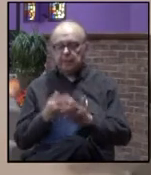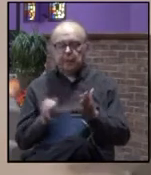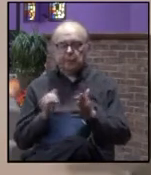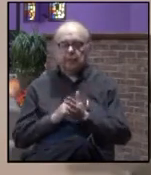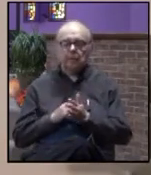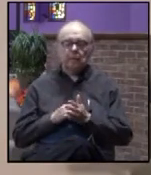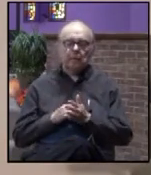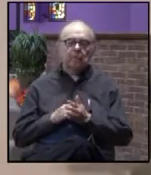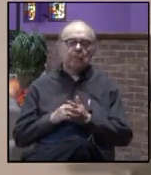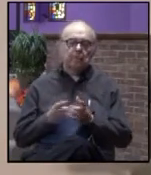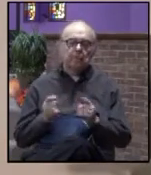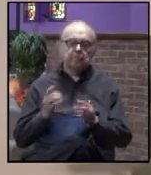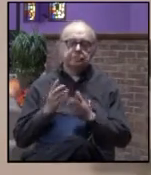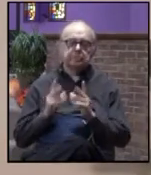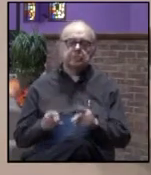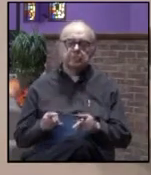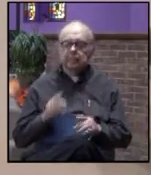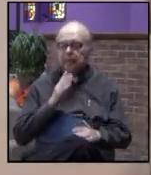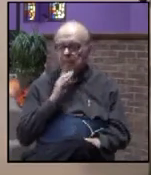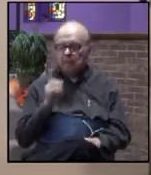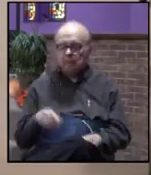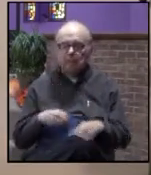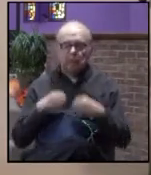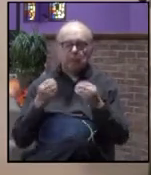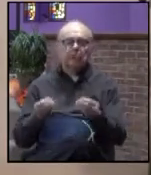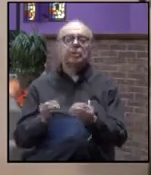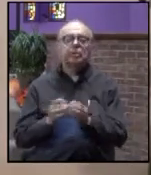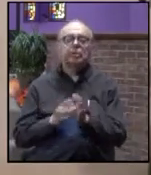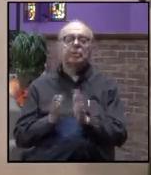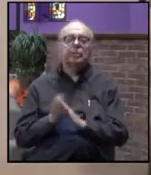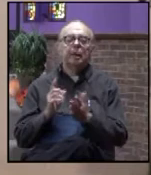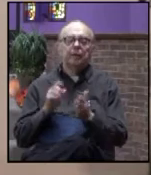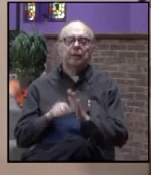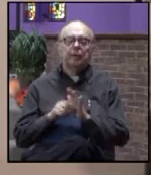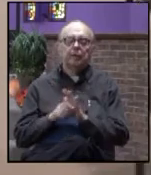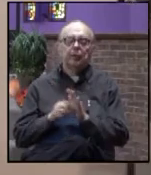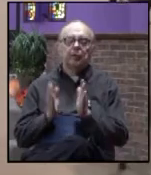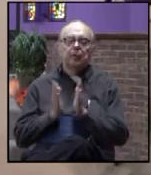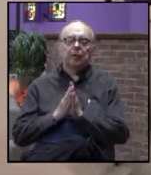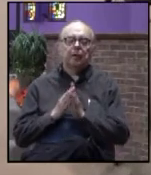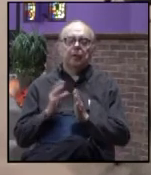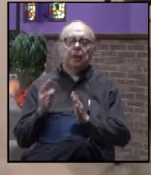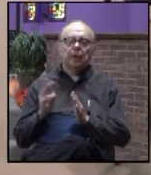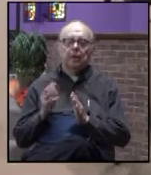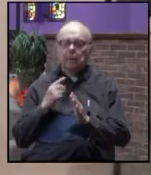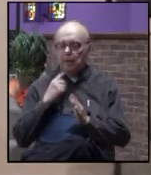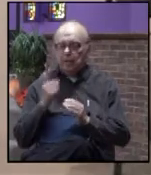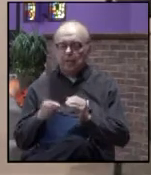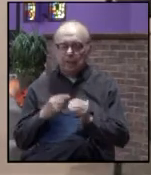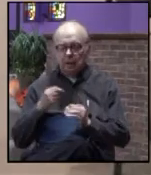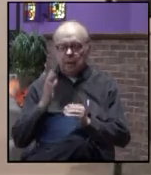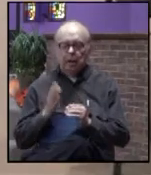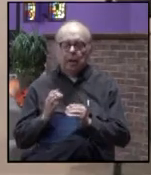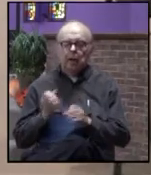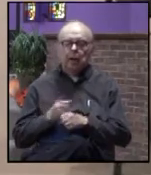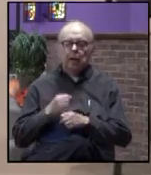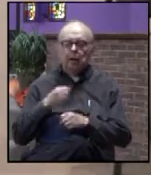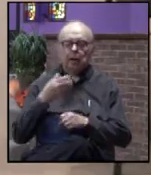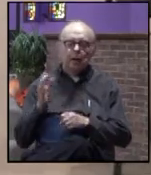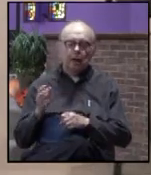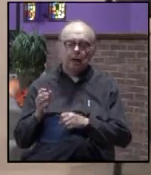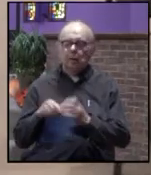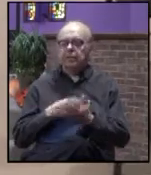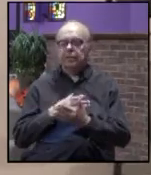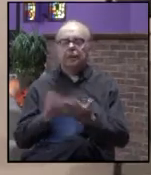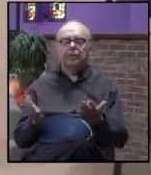go, when somebody talks to you, you give them a Bible verse. When they ask you how the weather is, you're going to tell them that God made the trees and the sun and the moon and